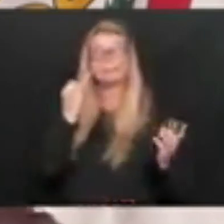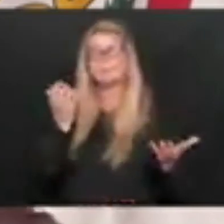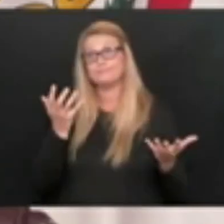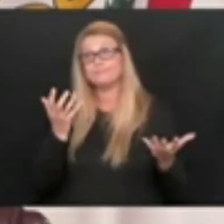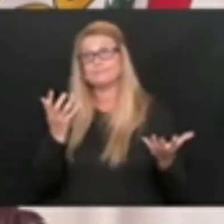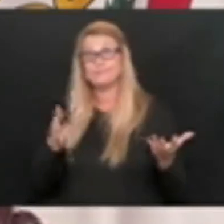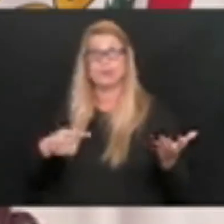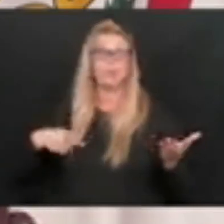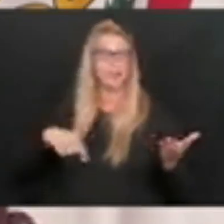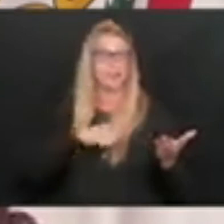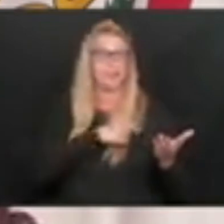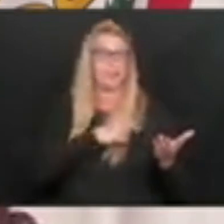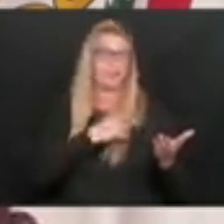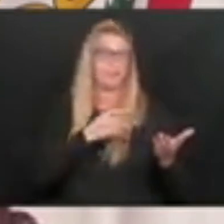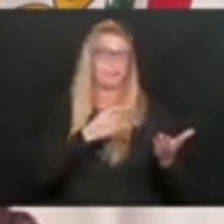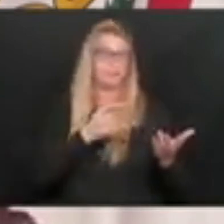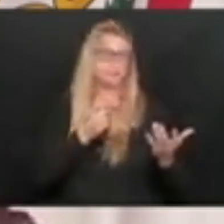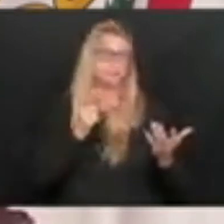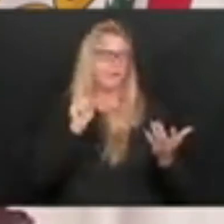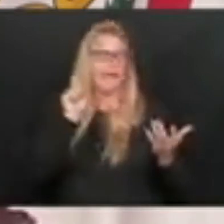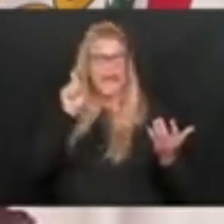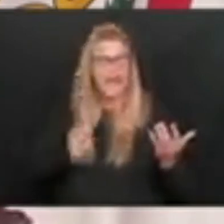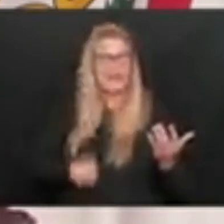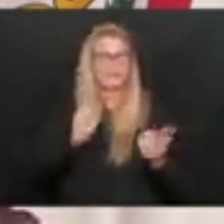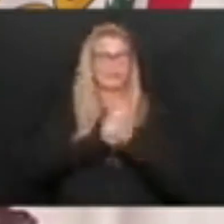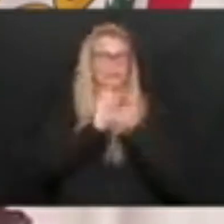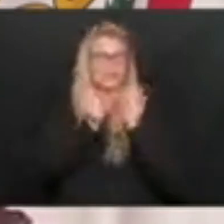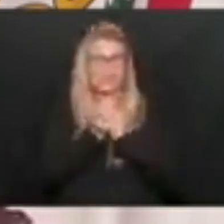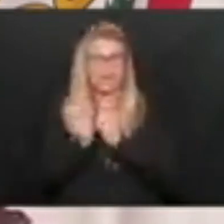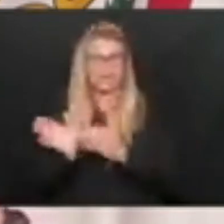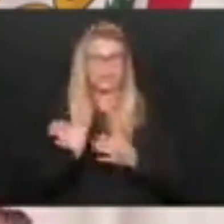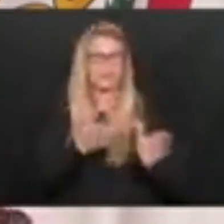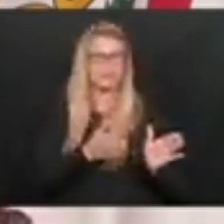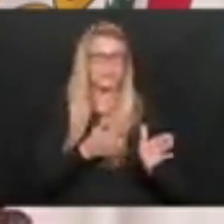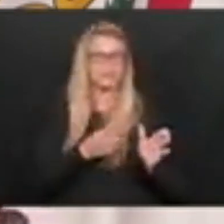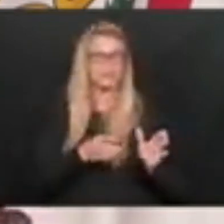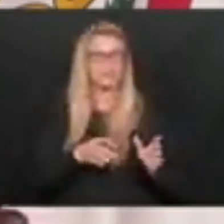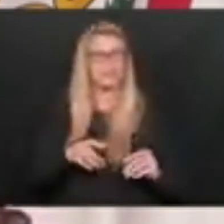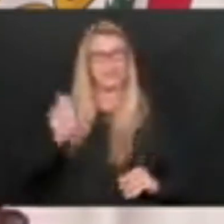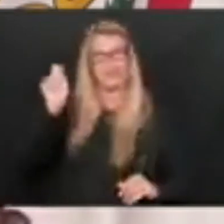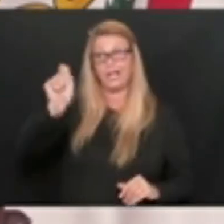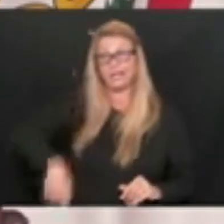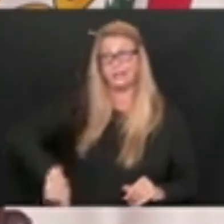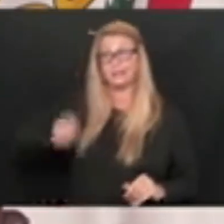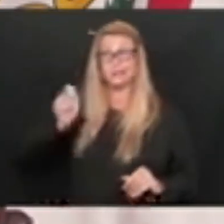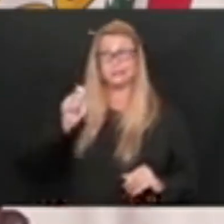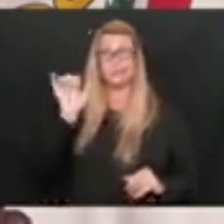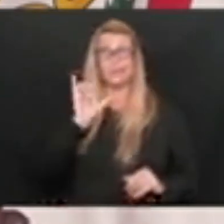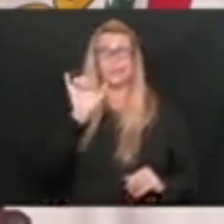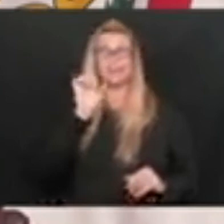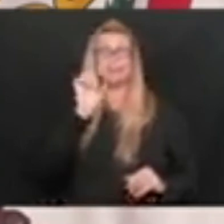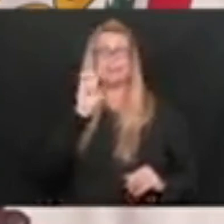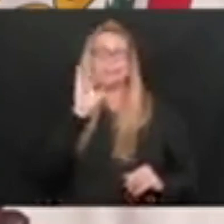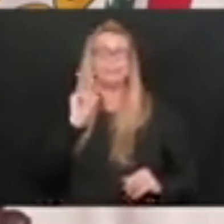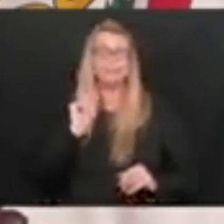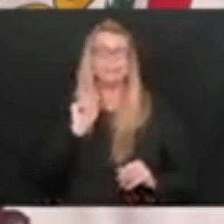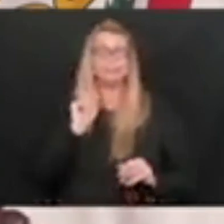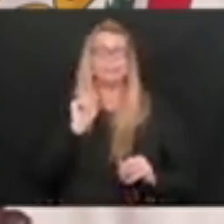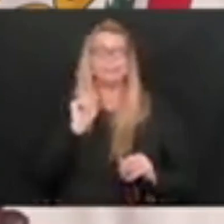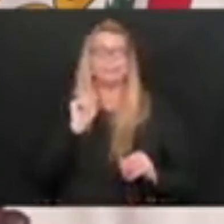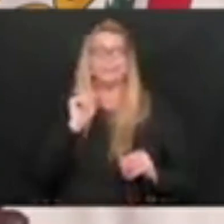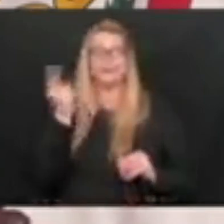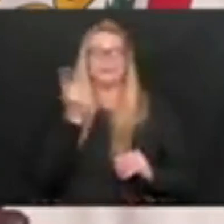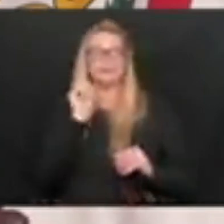do it this way. I mean, if it comes down to a card that you swipe and the card itself is something that you can